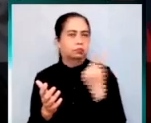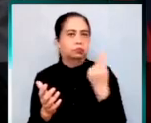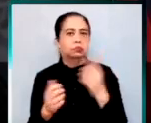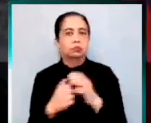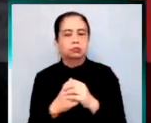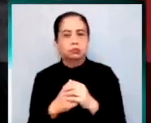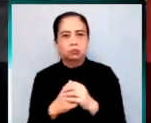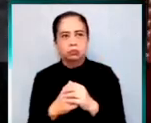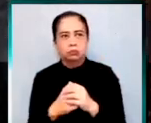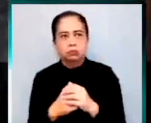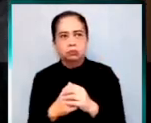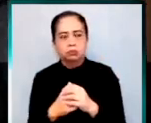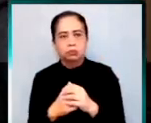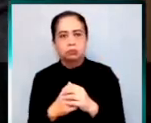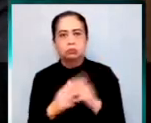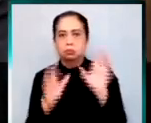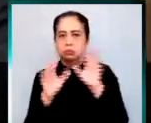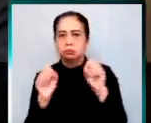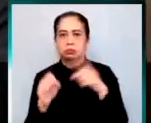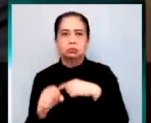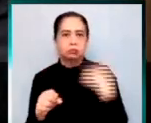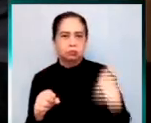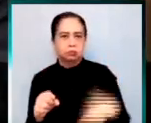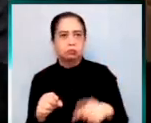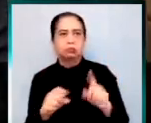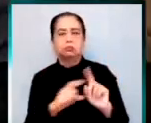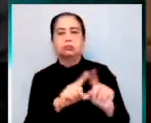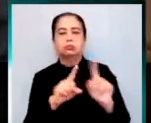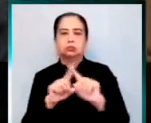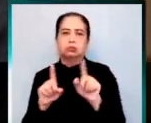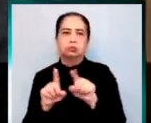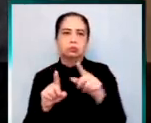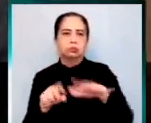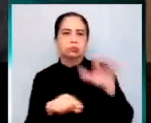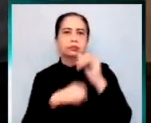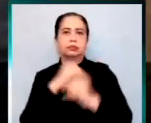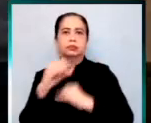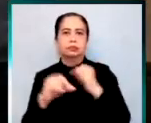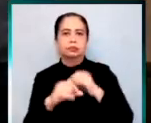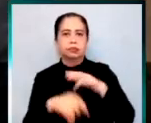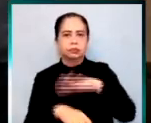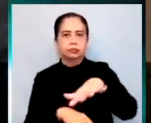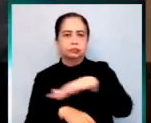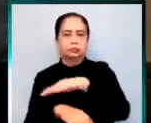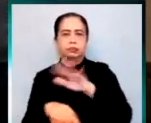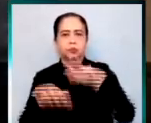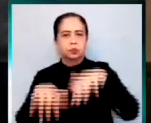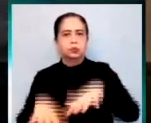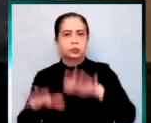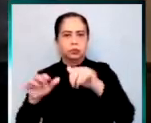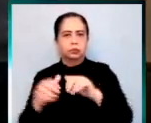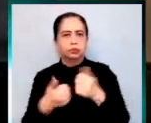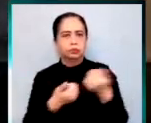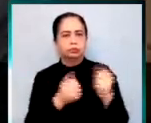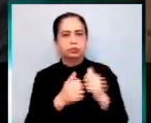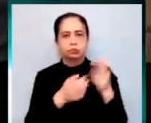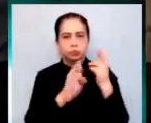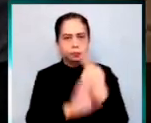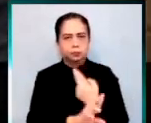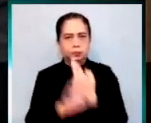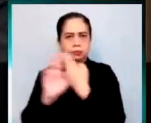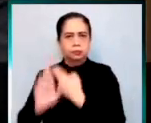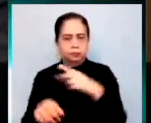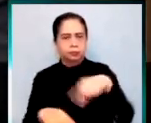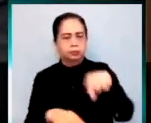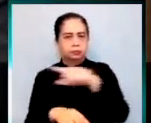the president of China, but others about the international waters and how they had to be respected. And we should talk about that a little bit, I